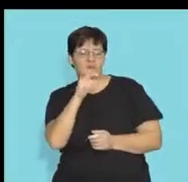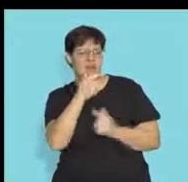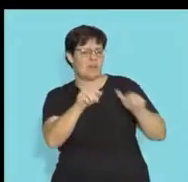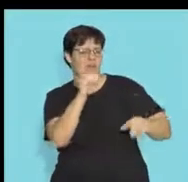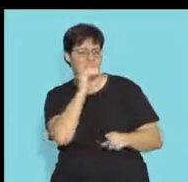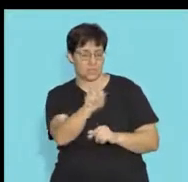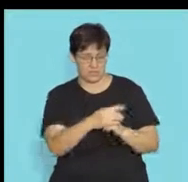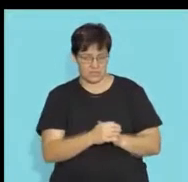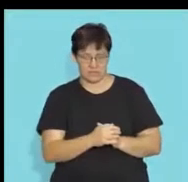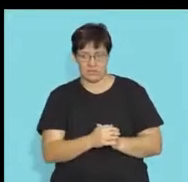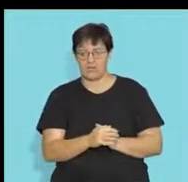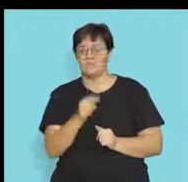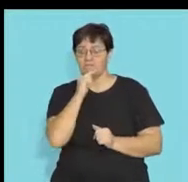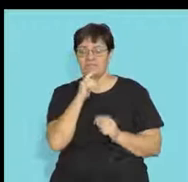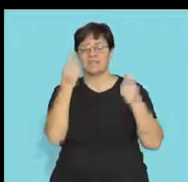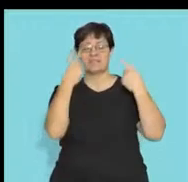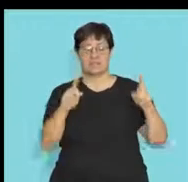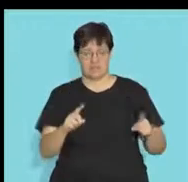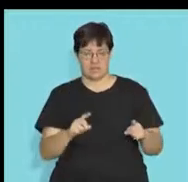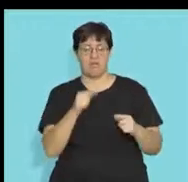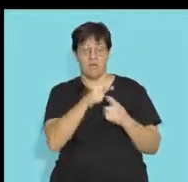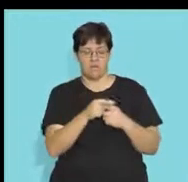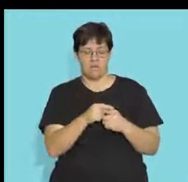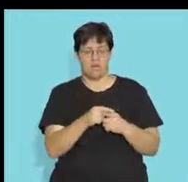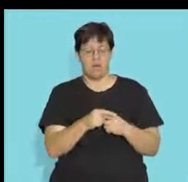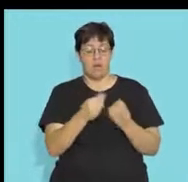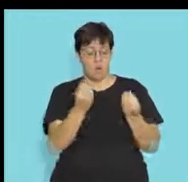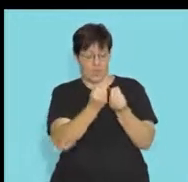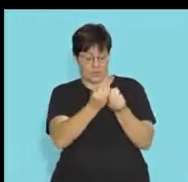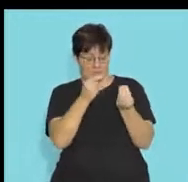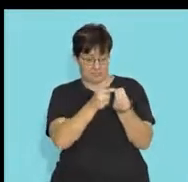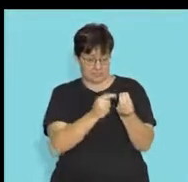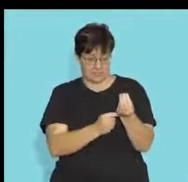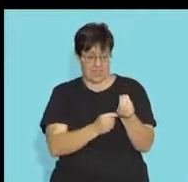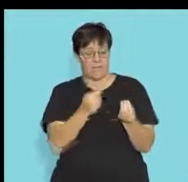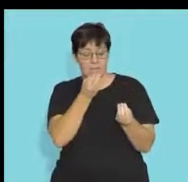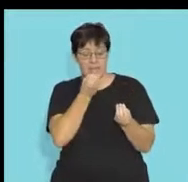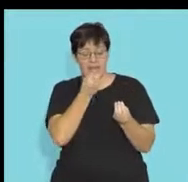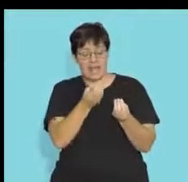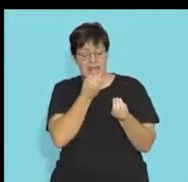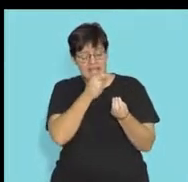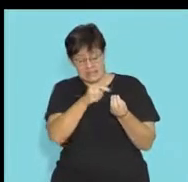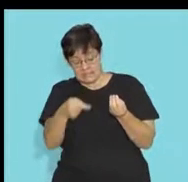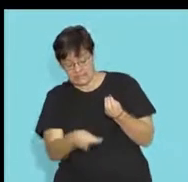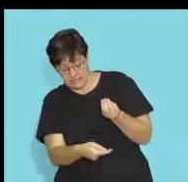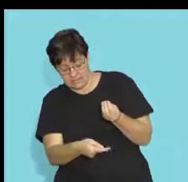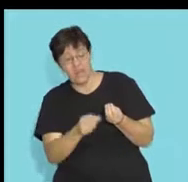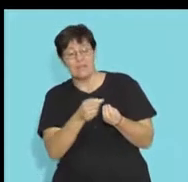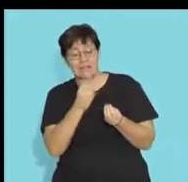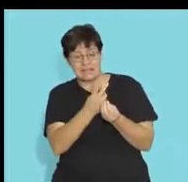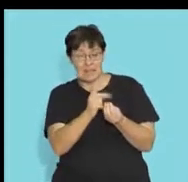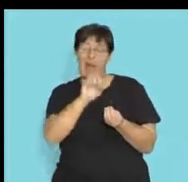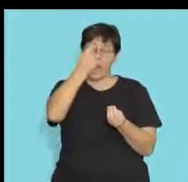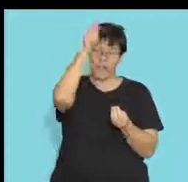as I mentioned, a food chain is a succession of organisms that eat other organisms and may,